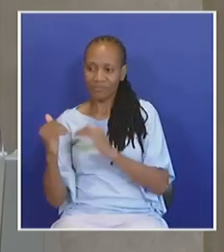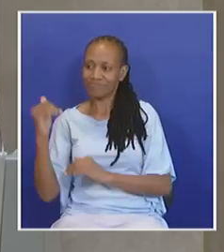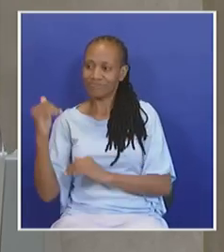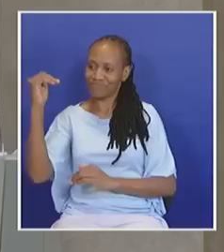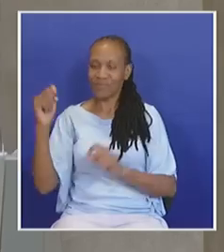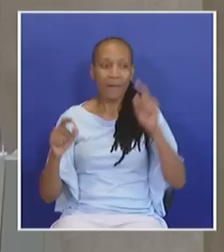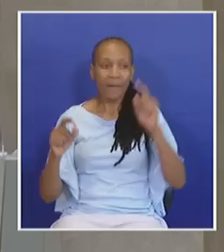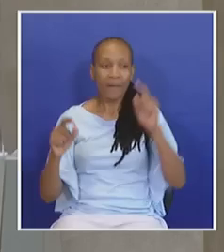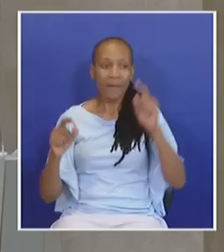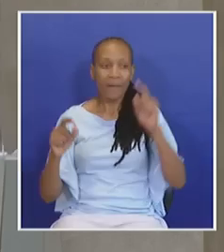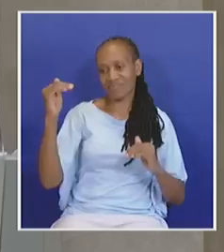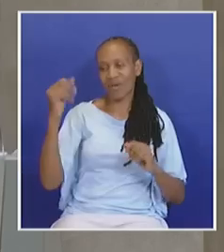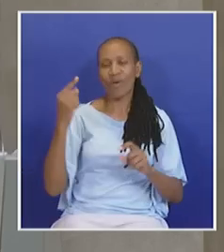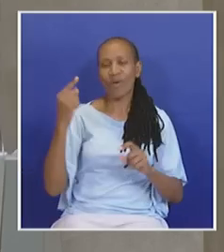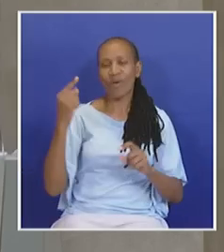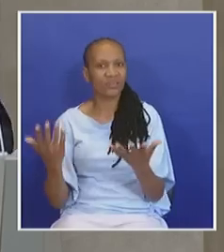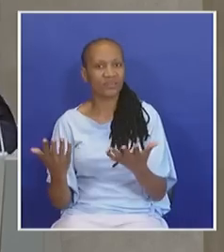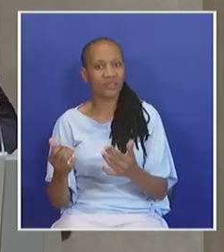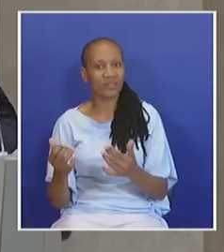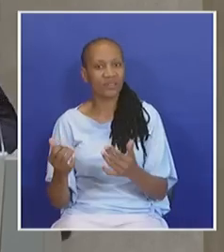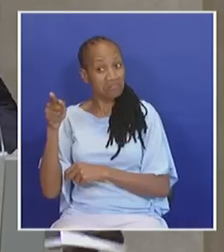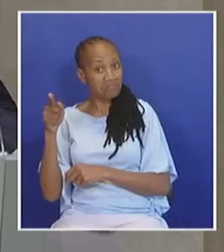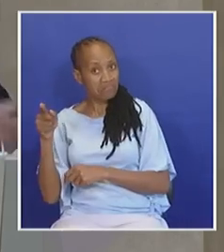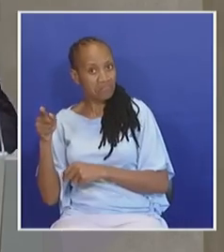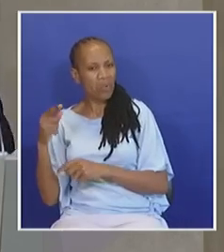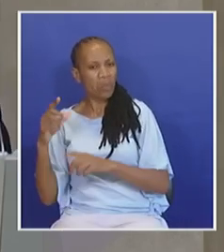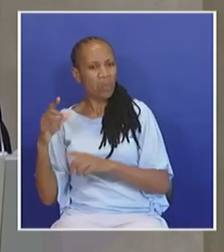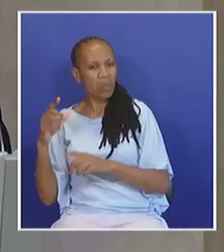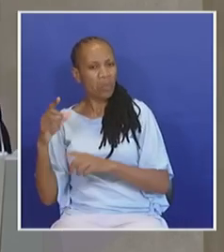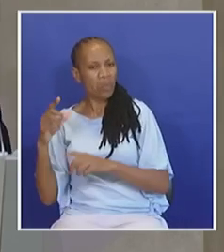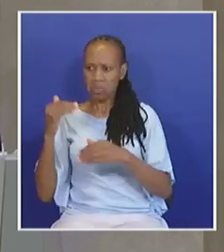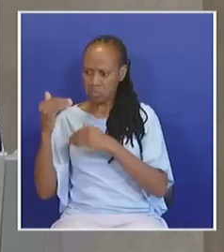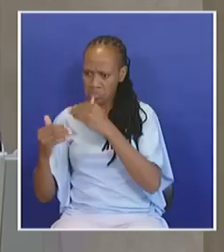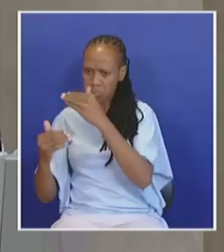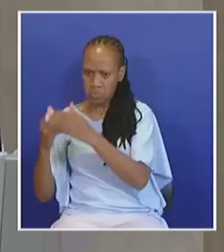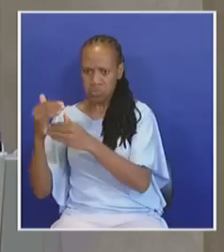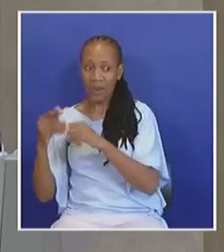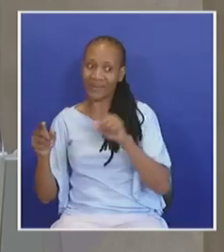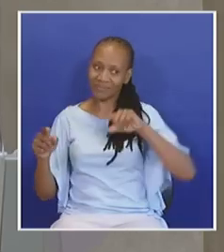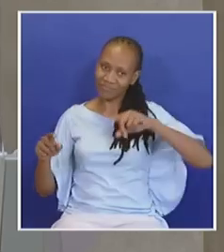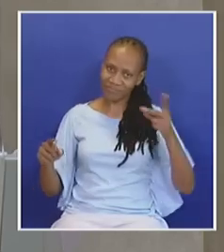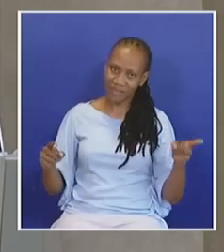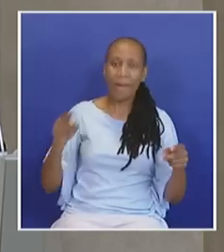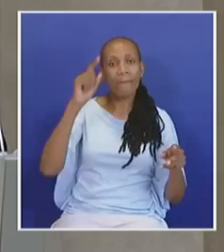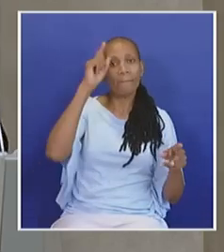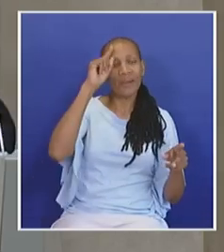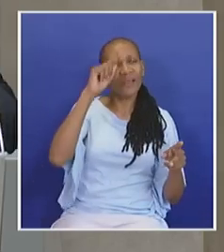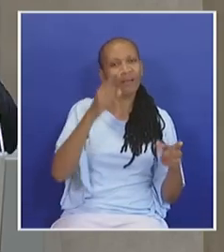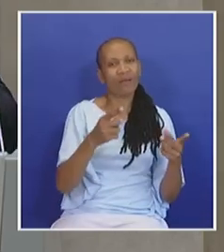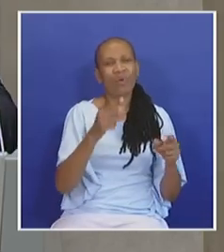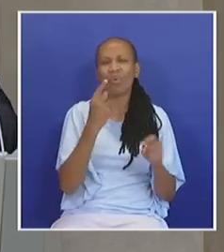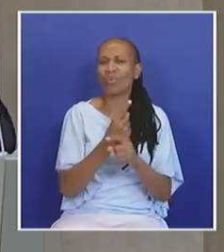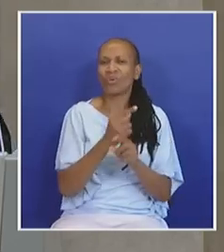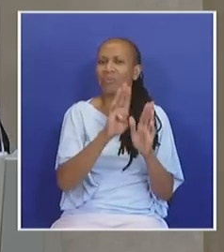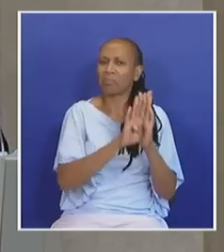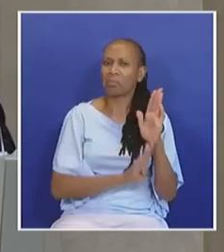of history to enjoy privilege to the exclusion of those that were left out, dating back, of course,